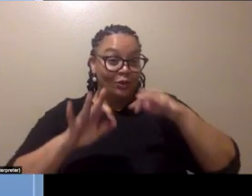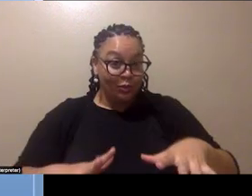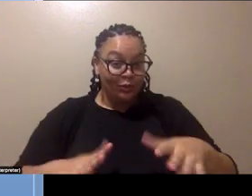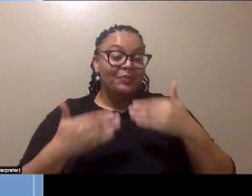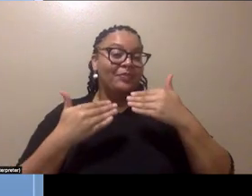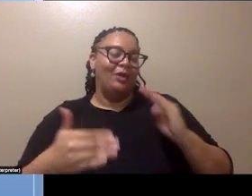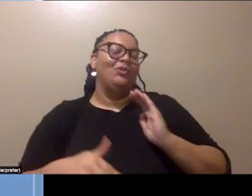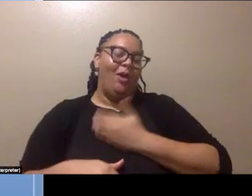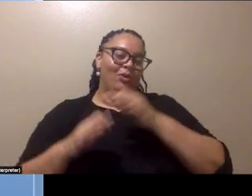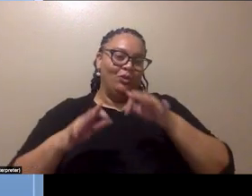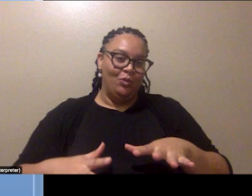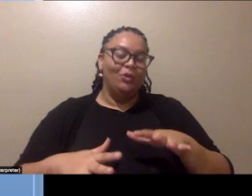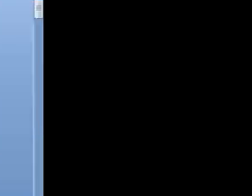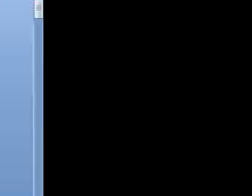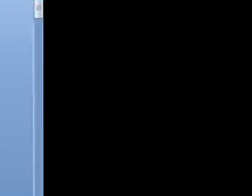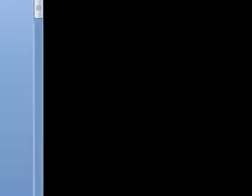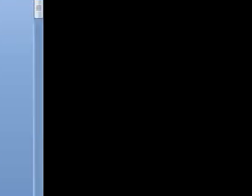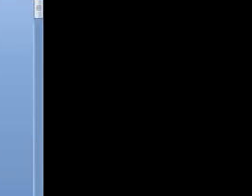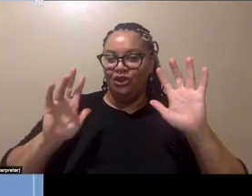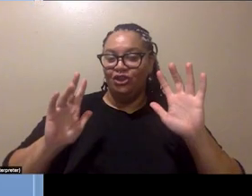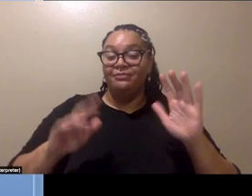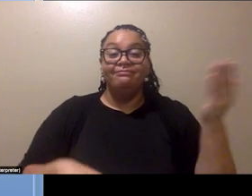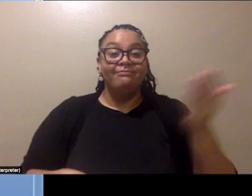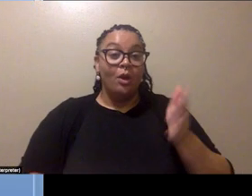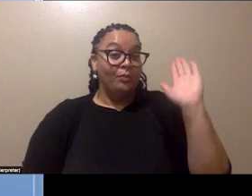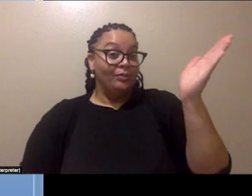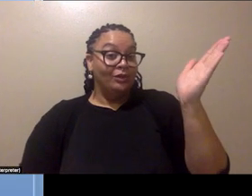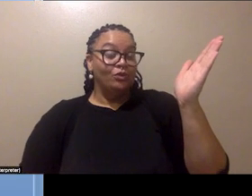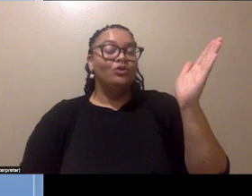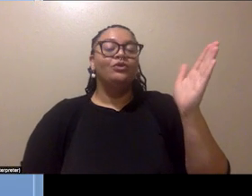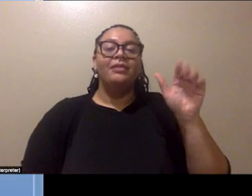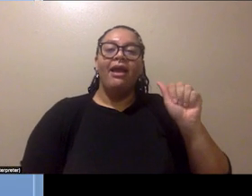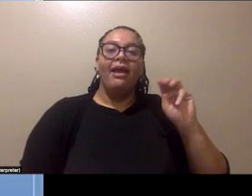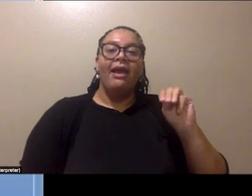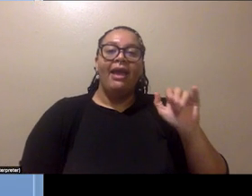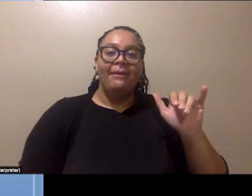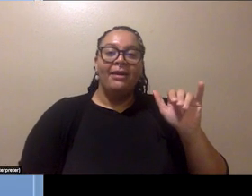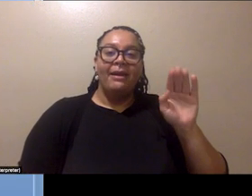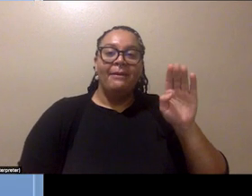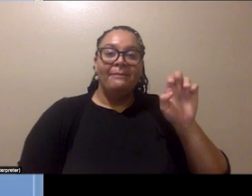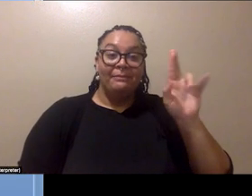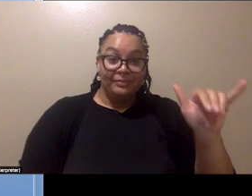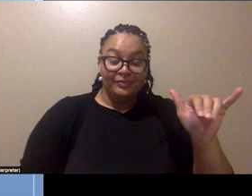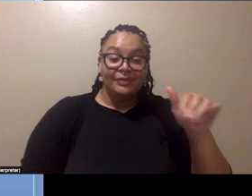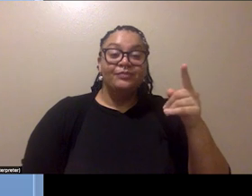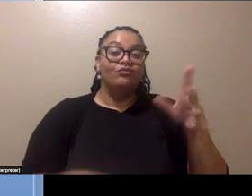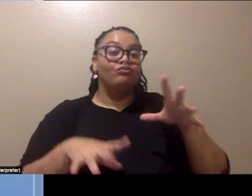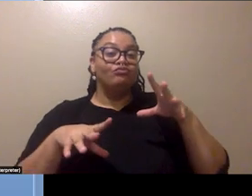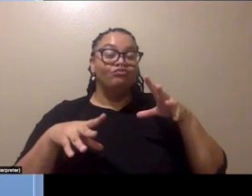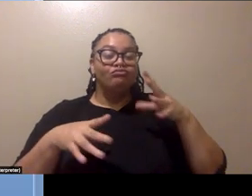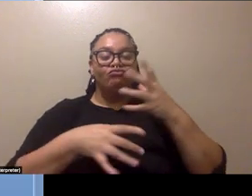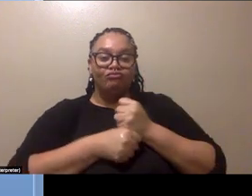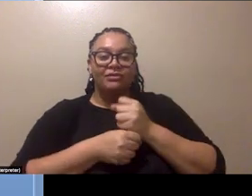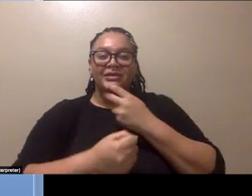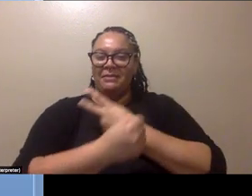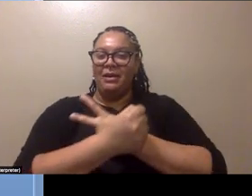Thank you to our interpreter, Ms. Morton. Our presenter is Amy Berry. She received her Master's of Science from Oregon State University